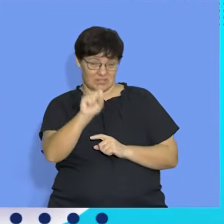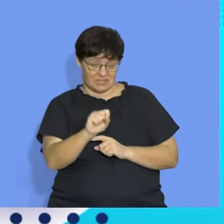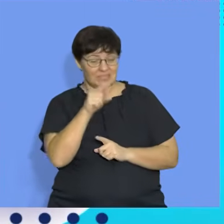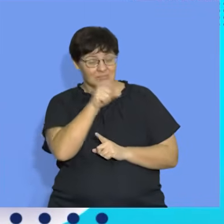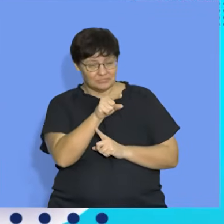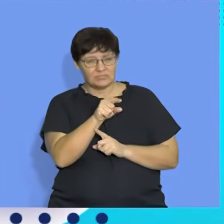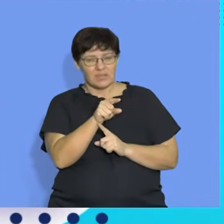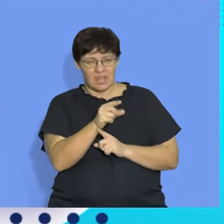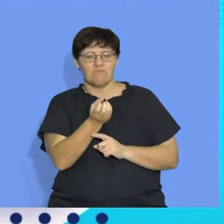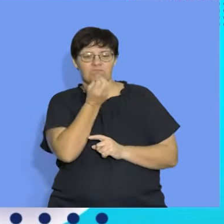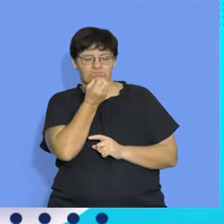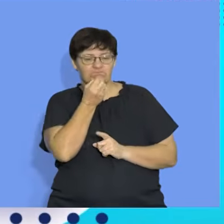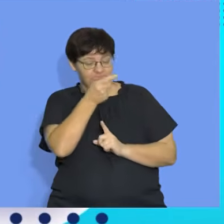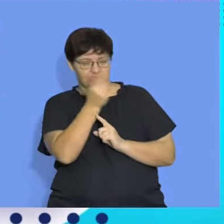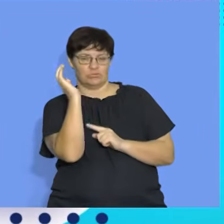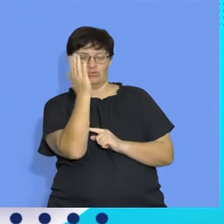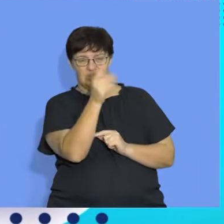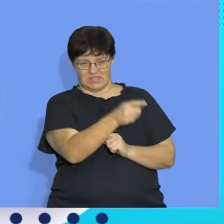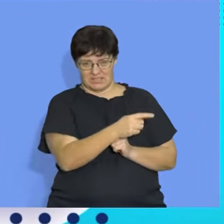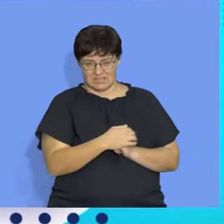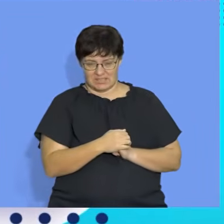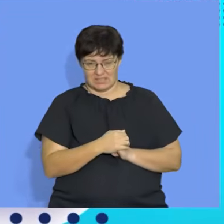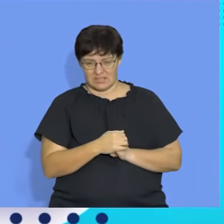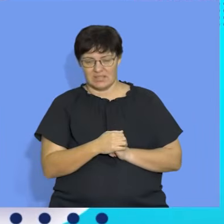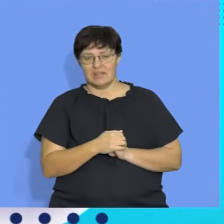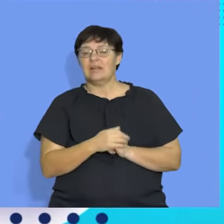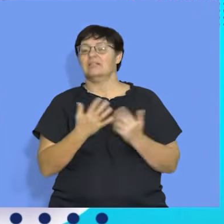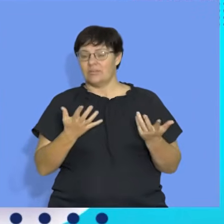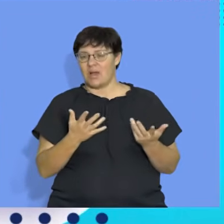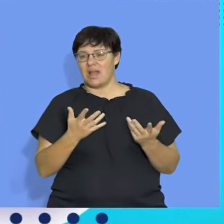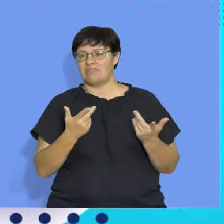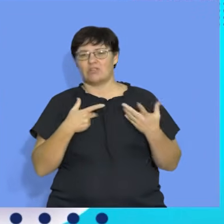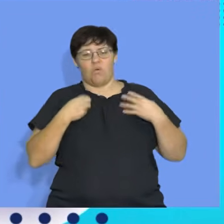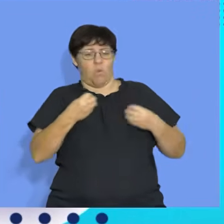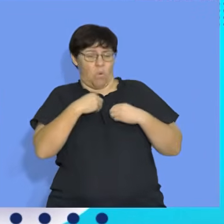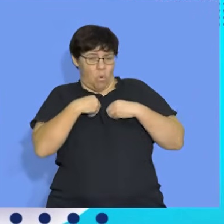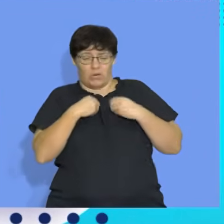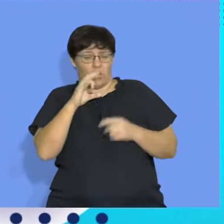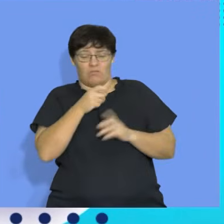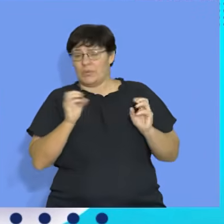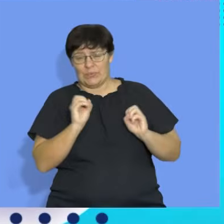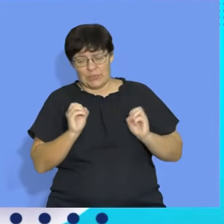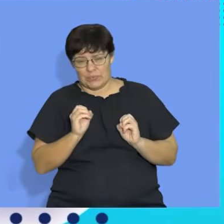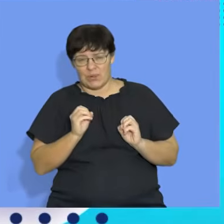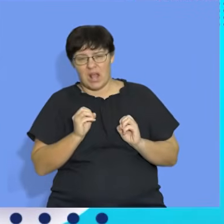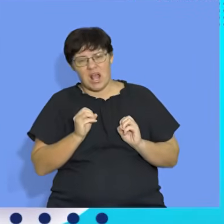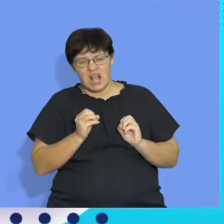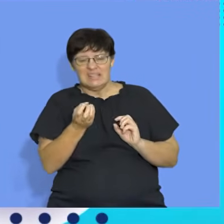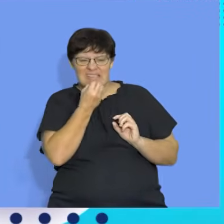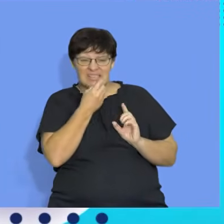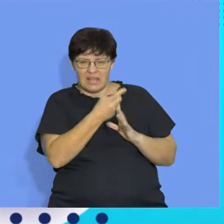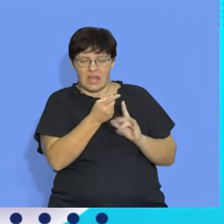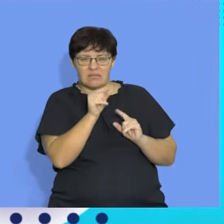fungus feeds off of that tree, because that's what fungus does, because it doesn't have its own chlorophyll, and it feeds off the tree